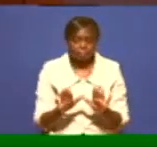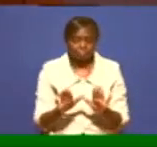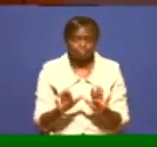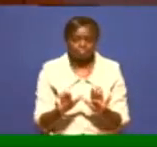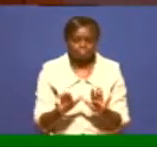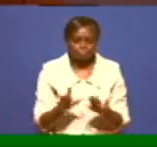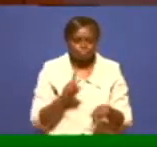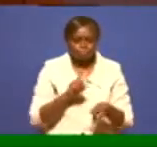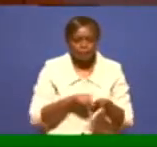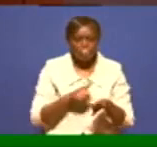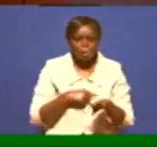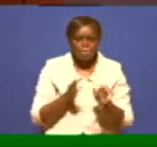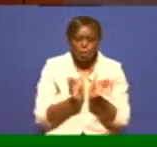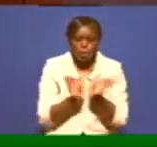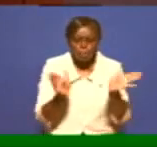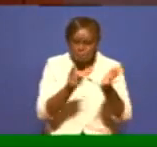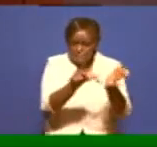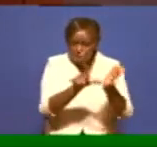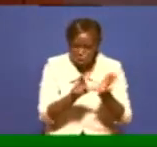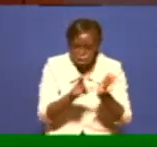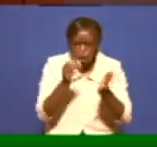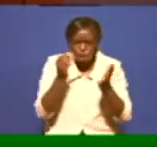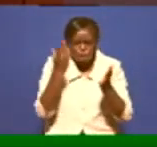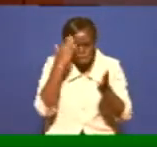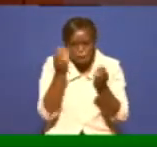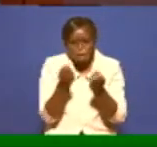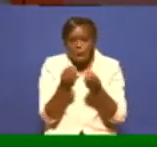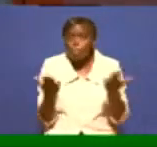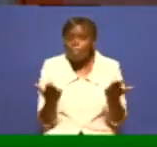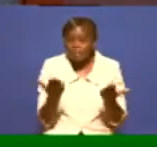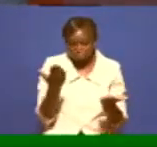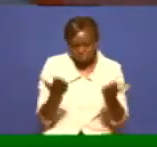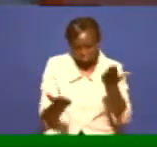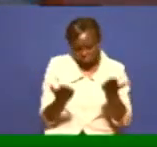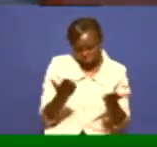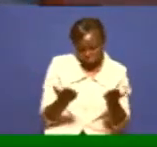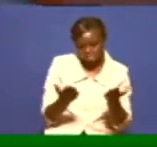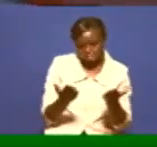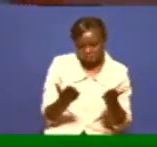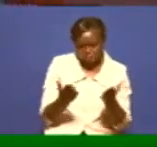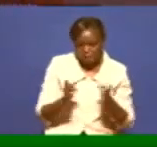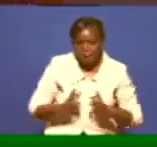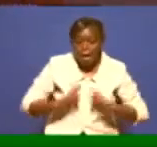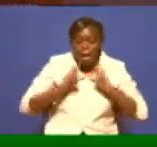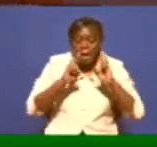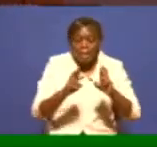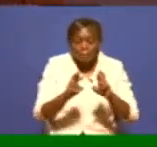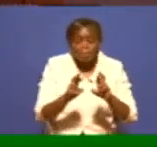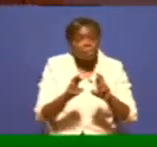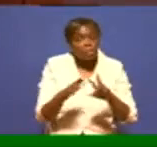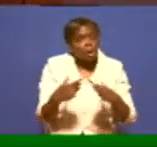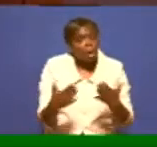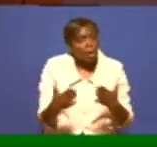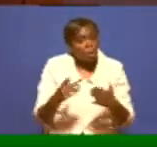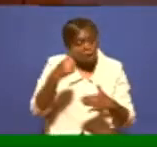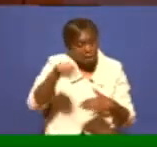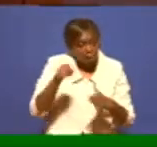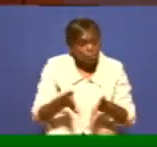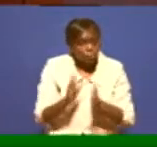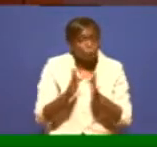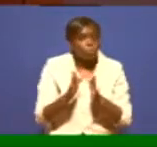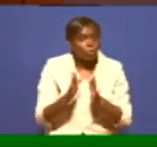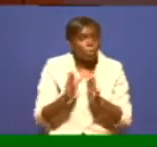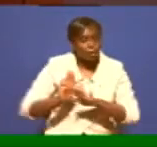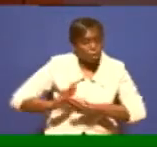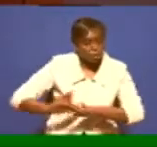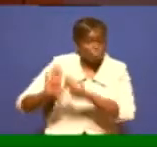measuring public debt, Honorable Speaker, you realize that the conventional way of reporting on public debt is you leave out things to